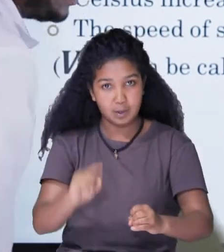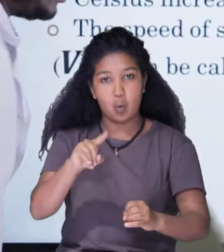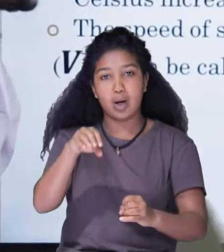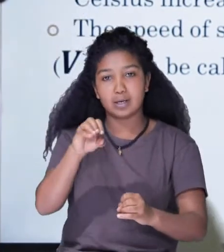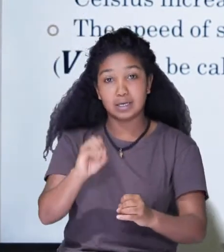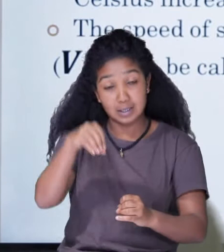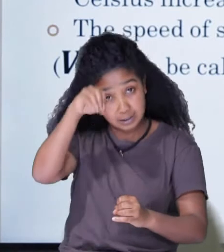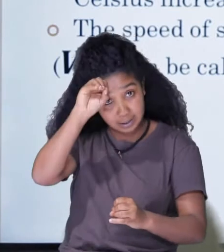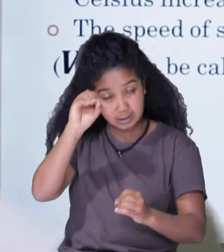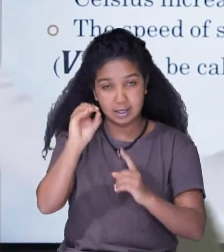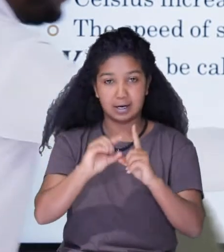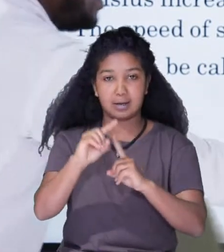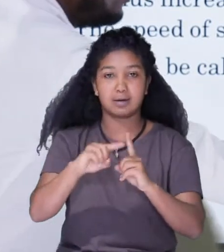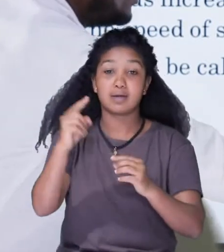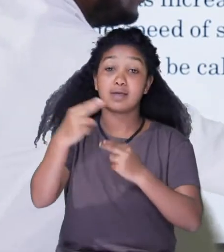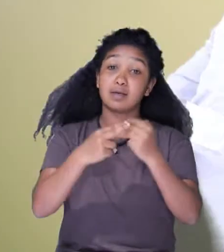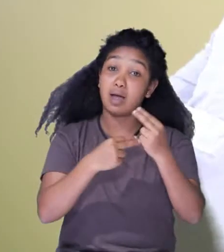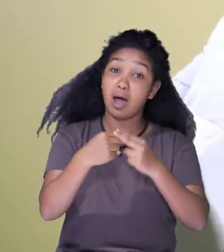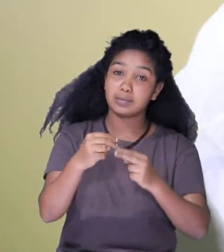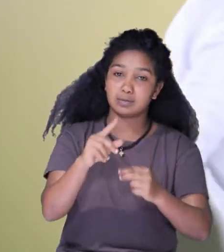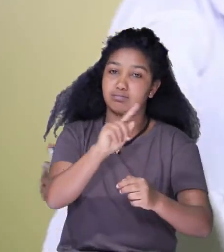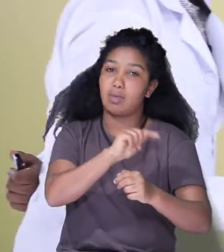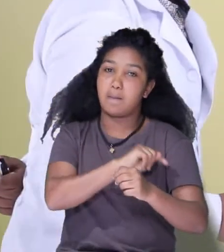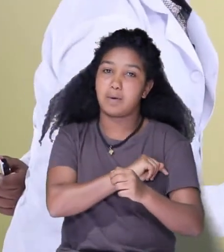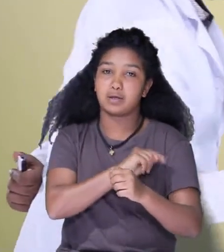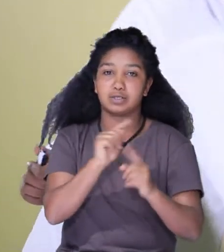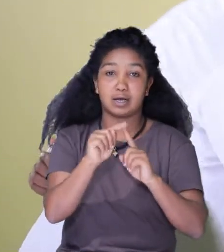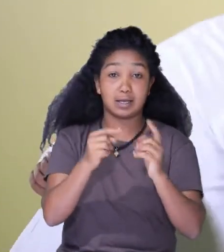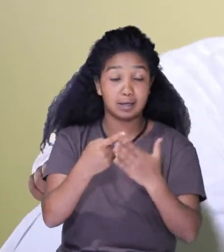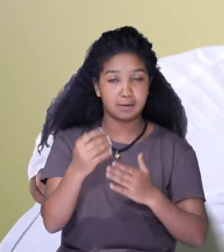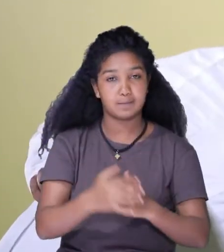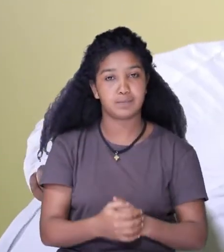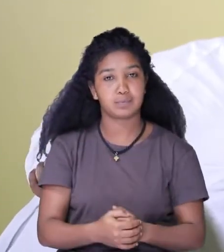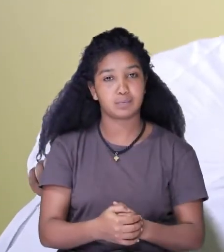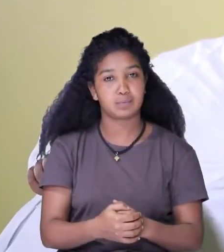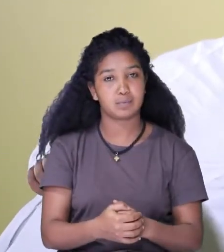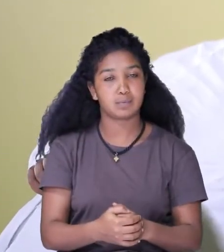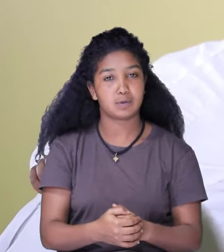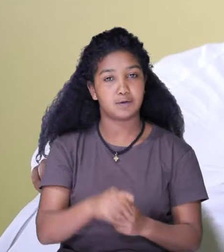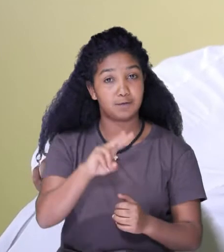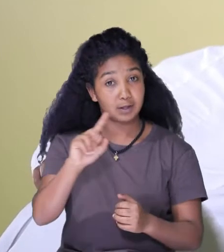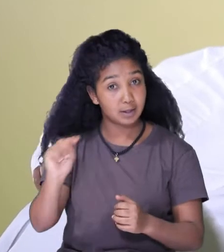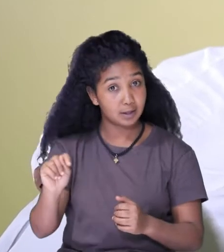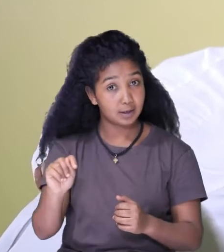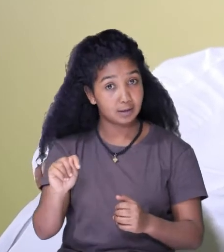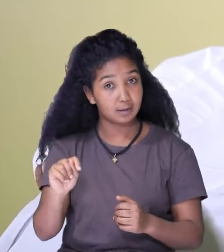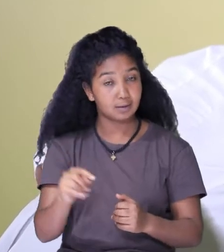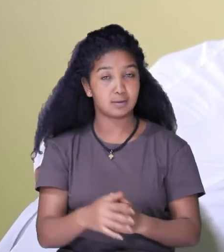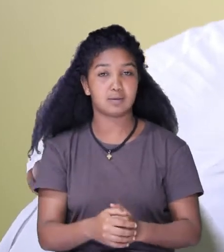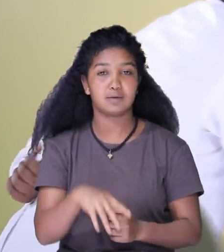degree centigrade times temperature. Here, where Vt